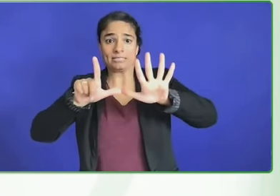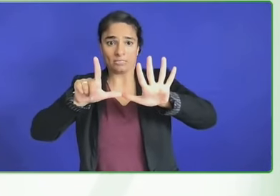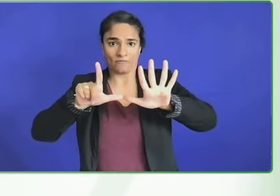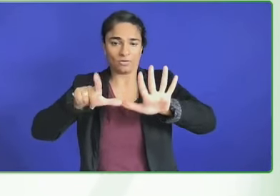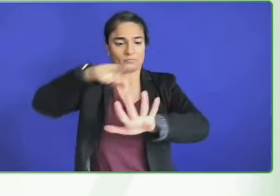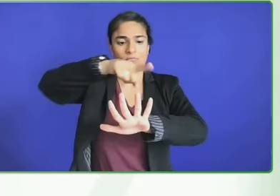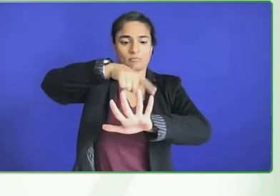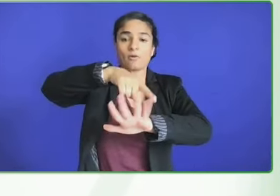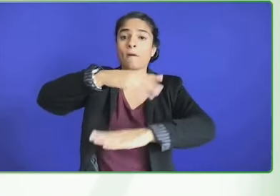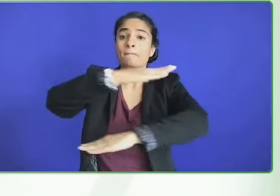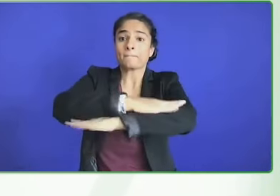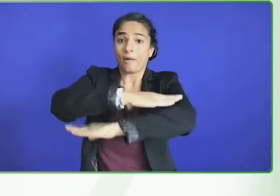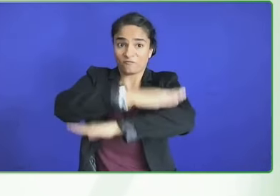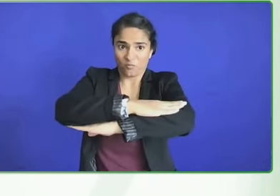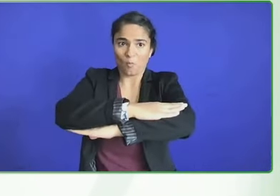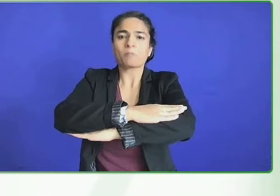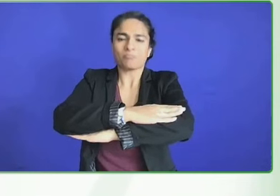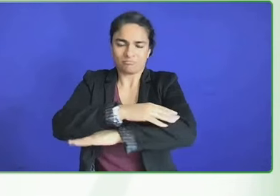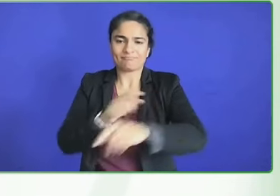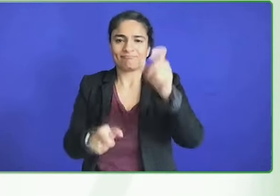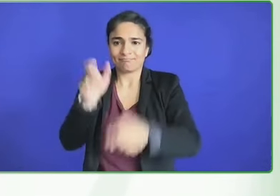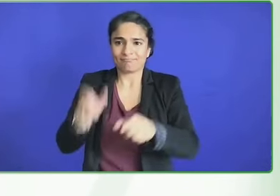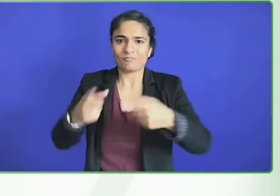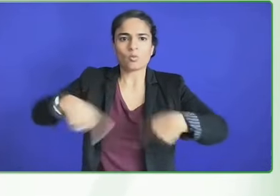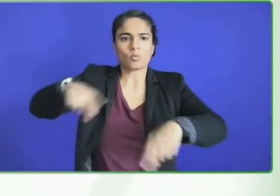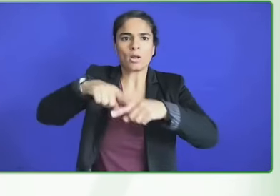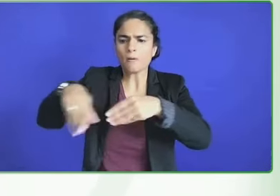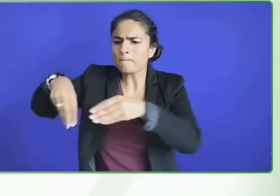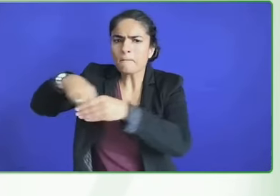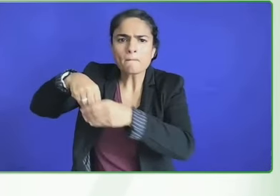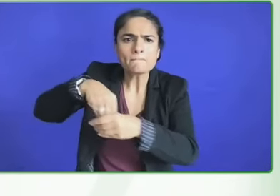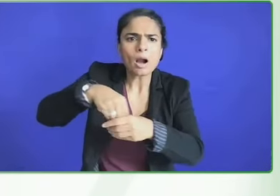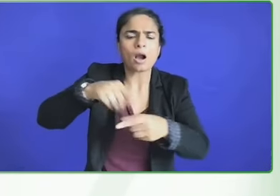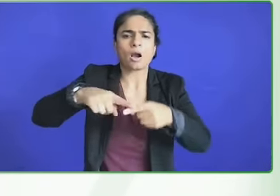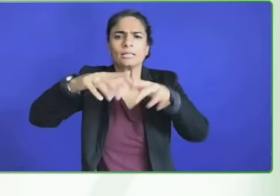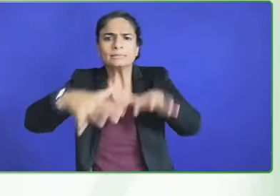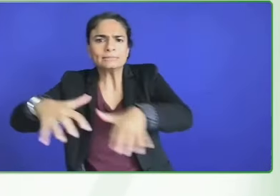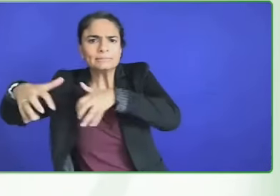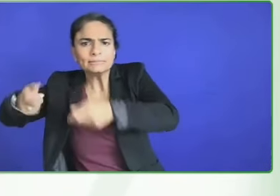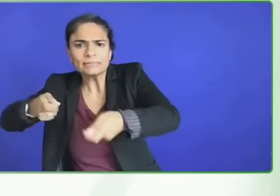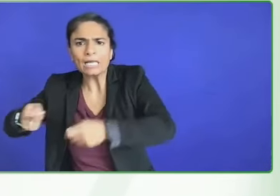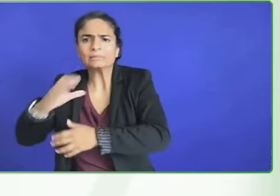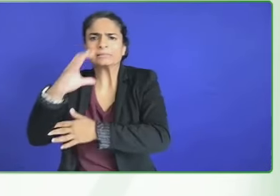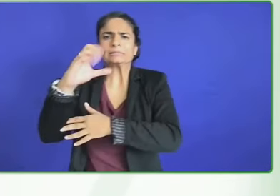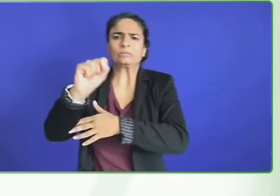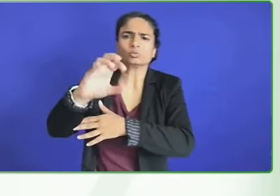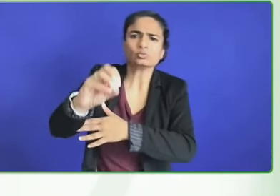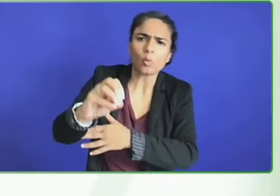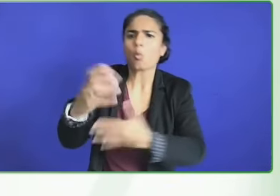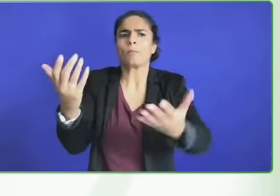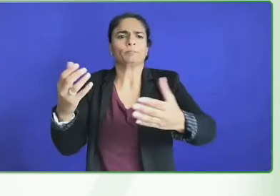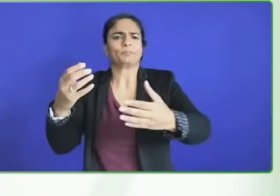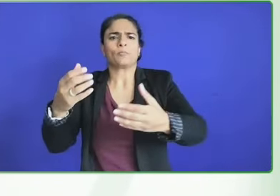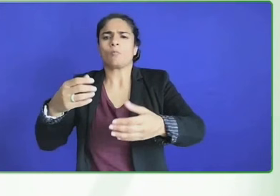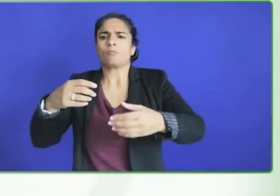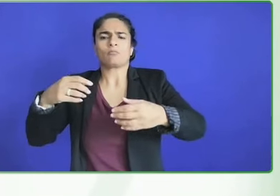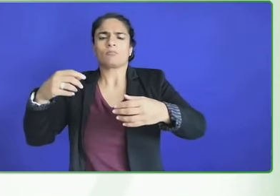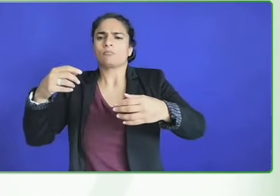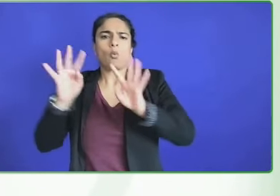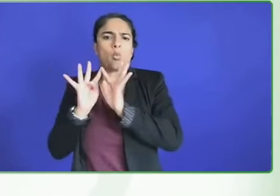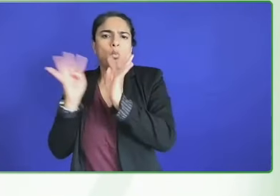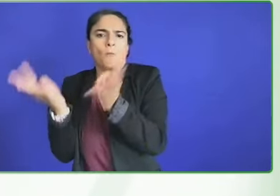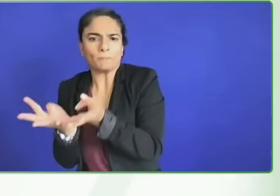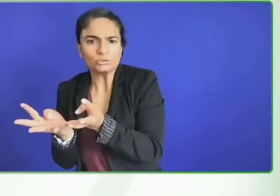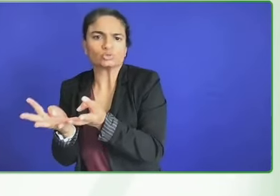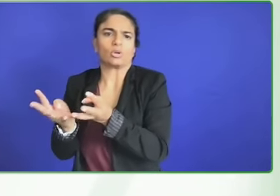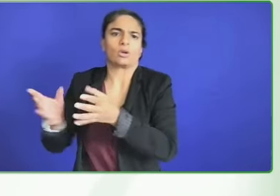have activities when flagship for labor market improvement, a resource center on accessibility that I will be